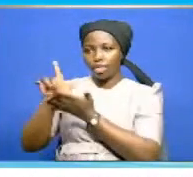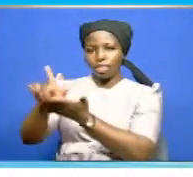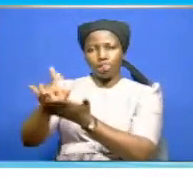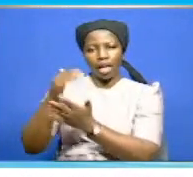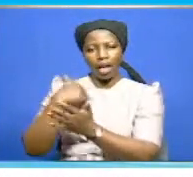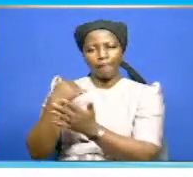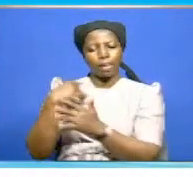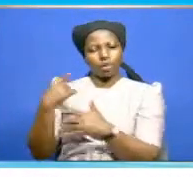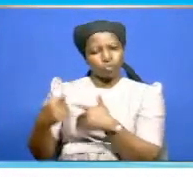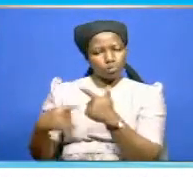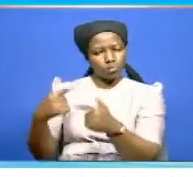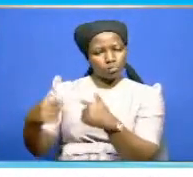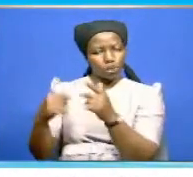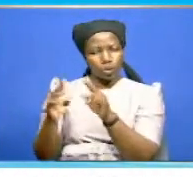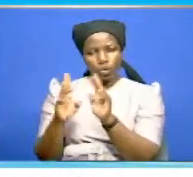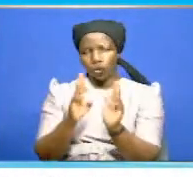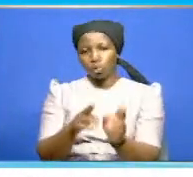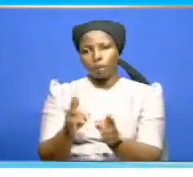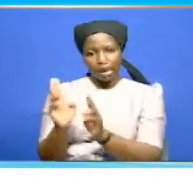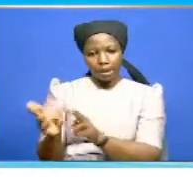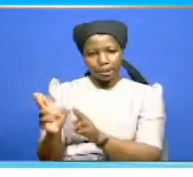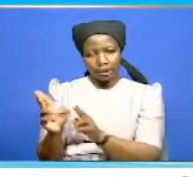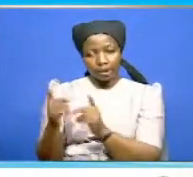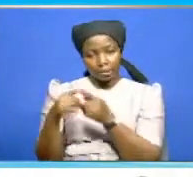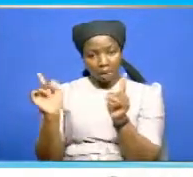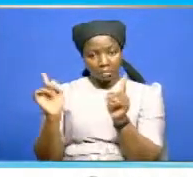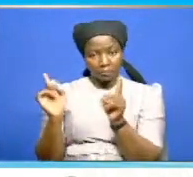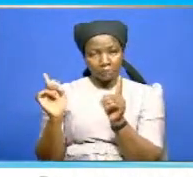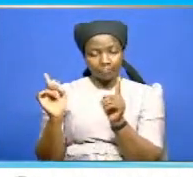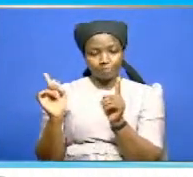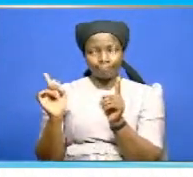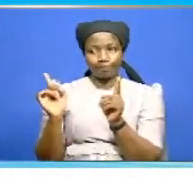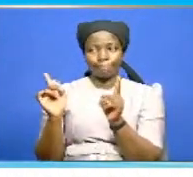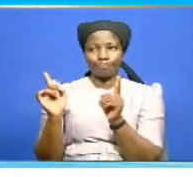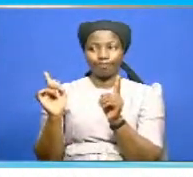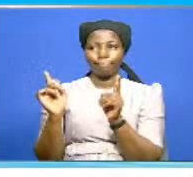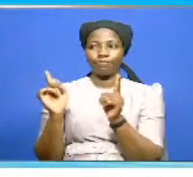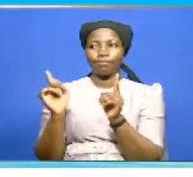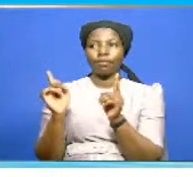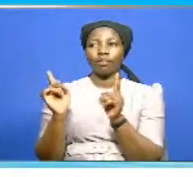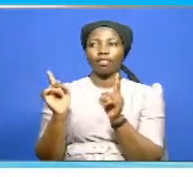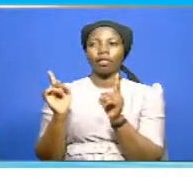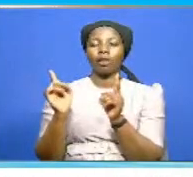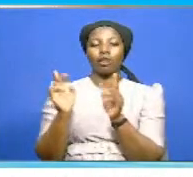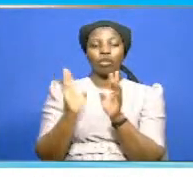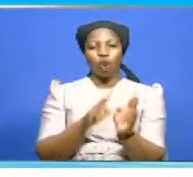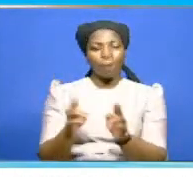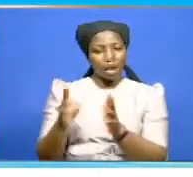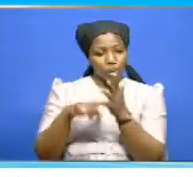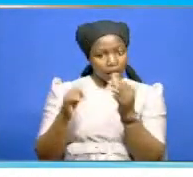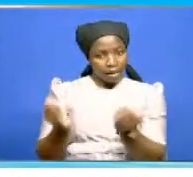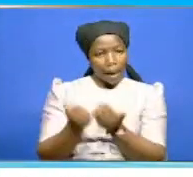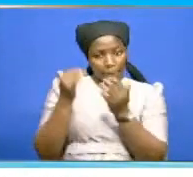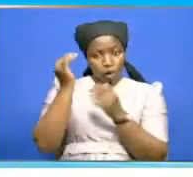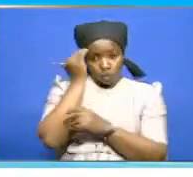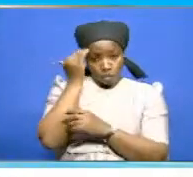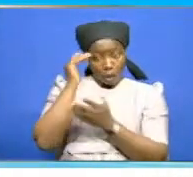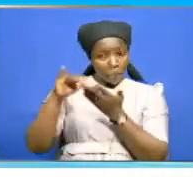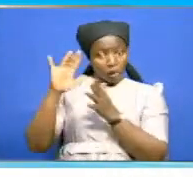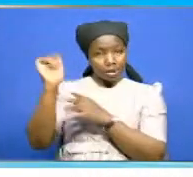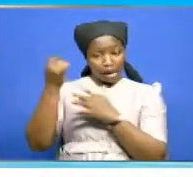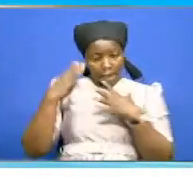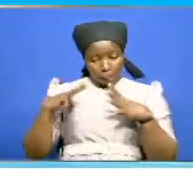on normally. However, and ordinarily what happens, as you know, most Kenyans don't